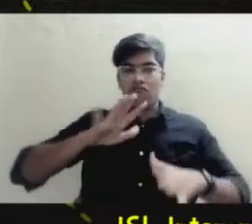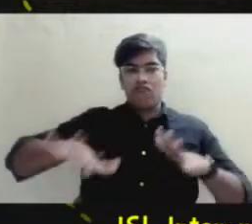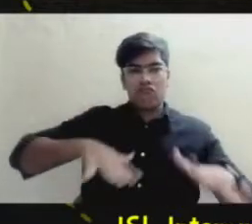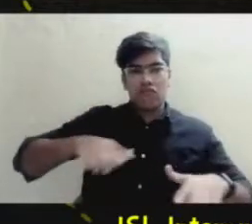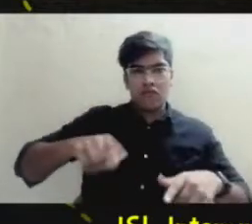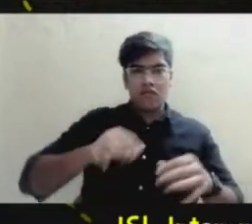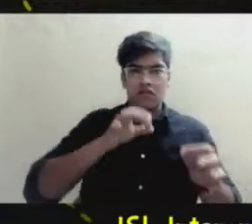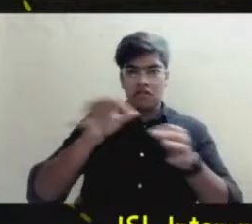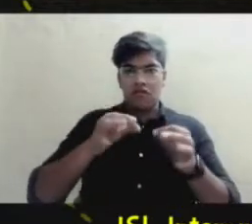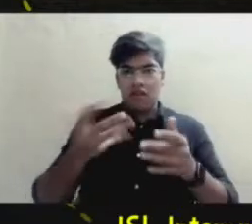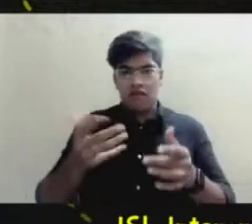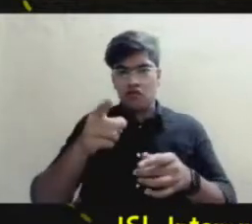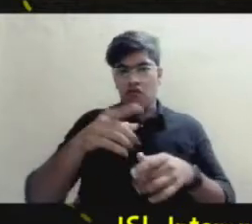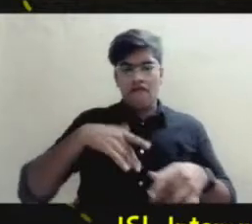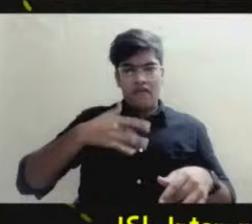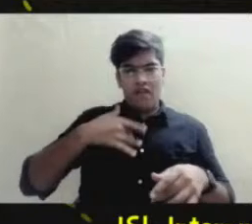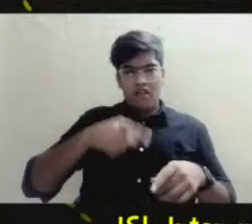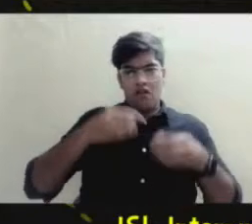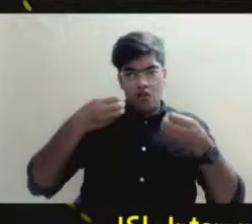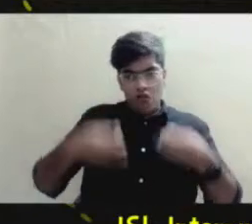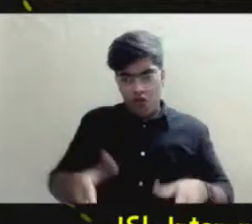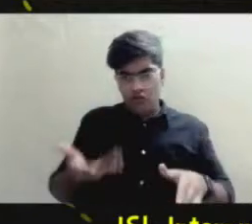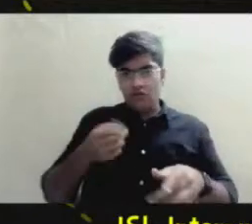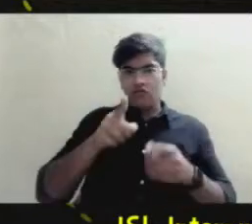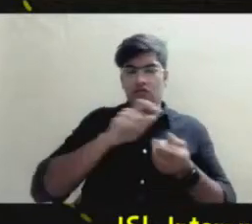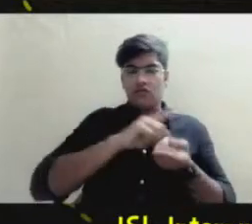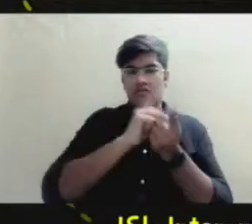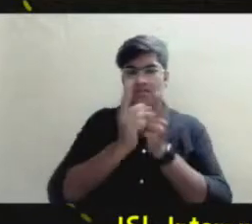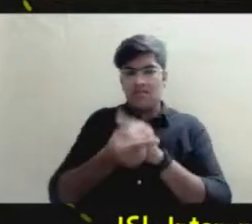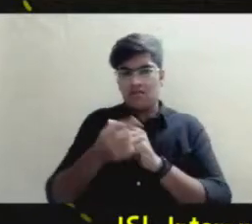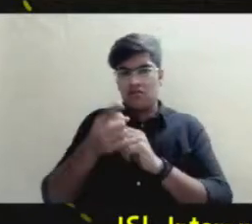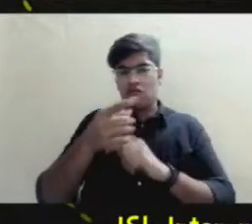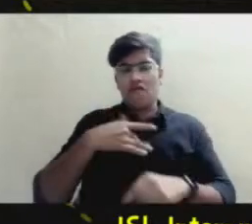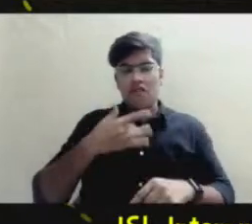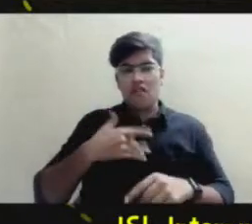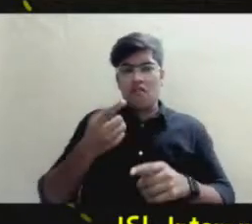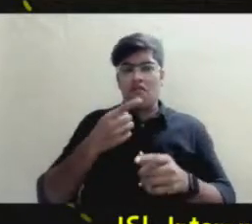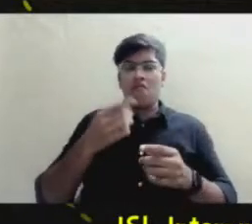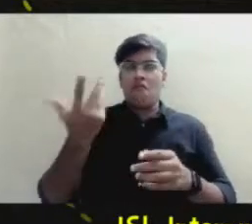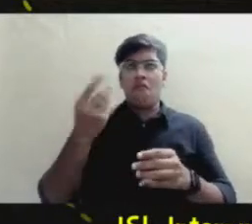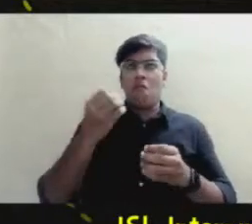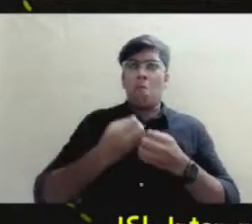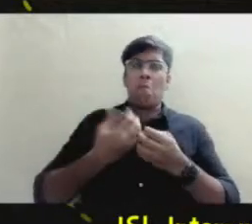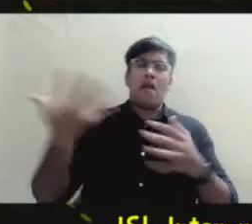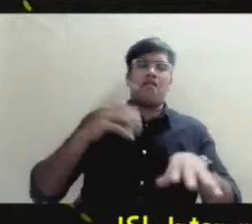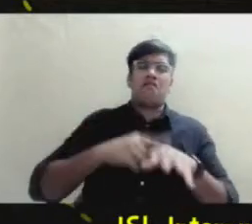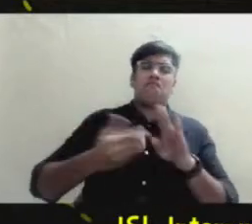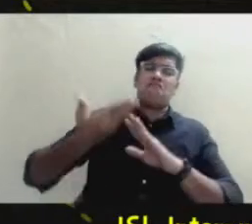of a loss? How do you look at these transformations, even though these happened several decades ago?